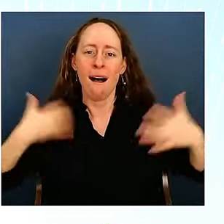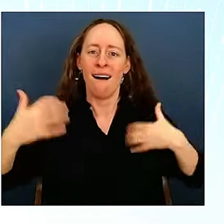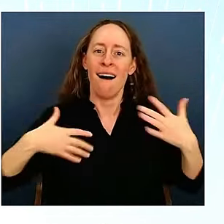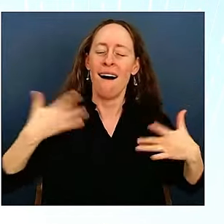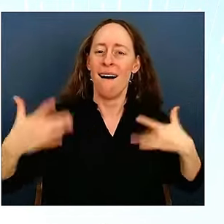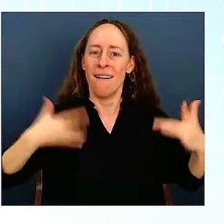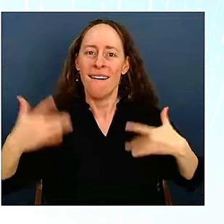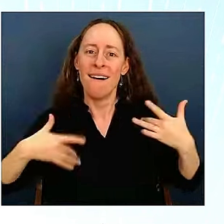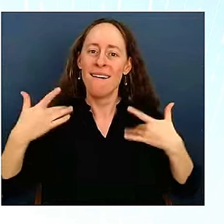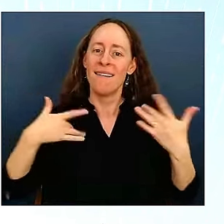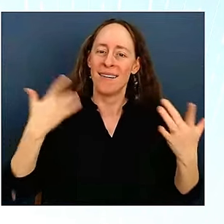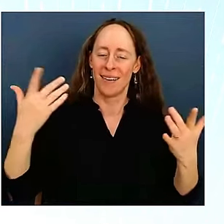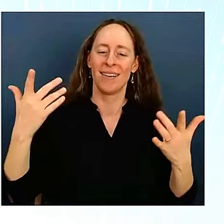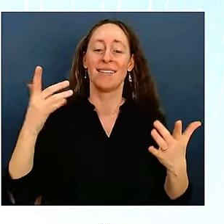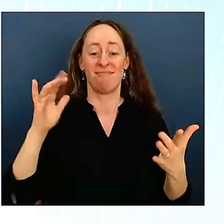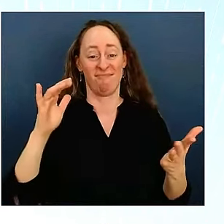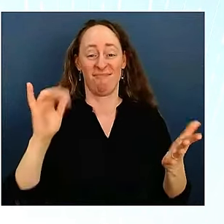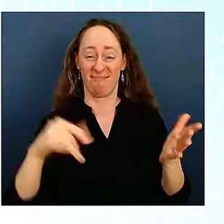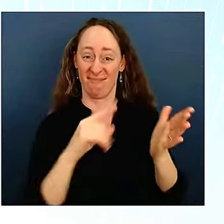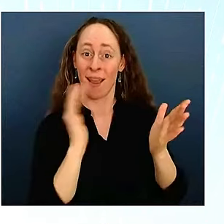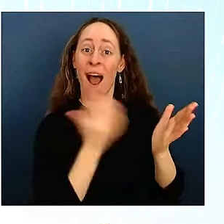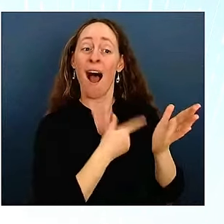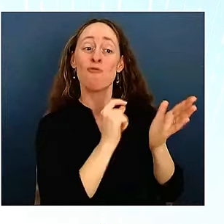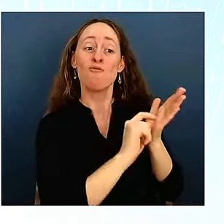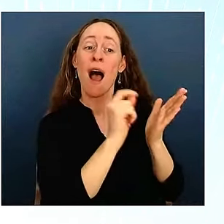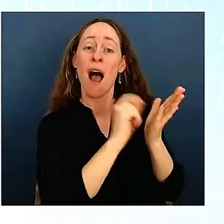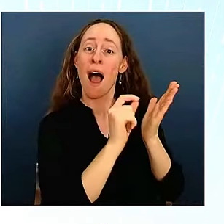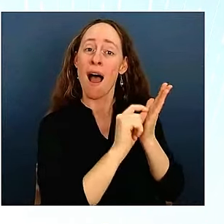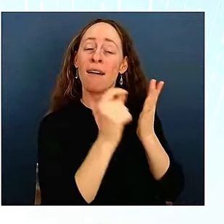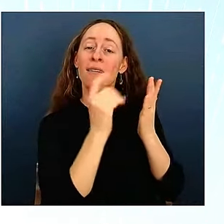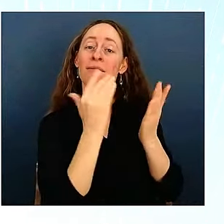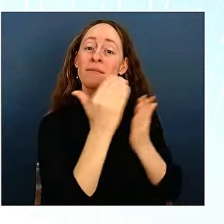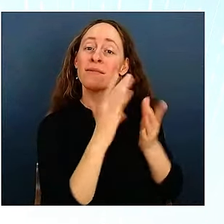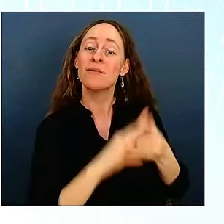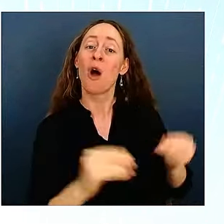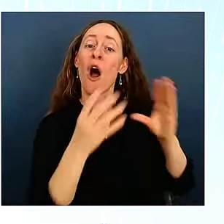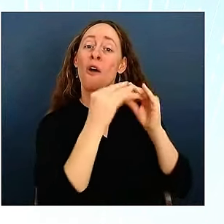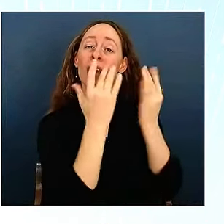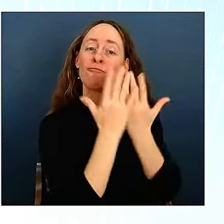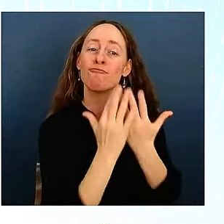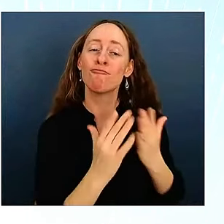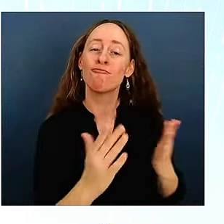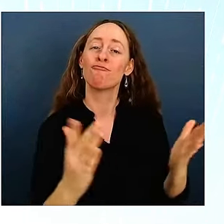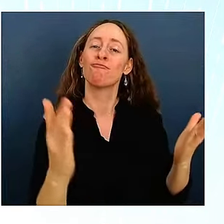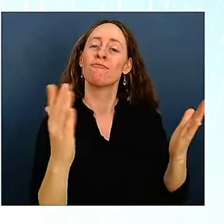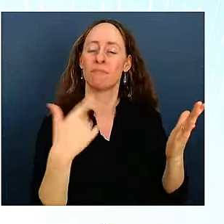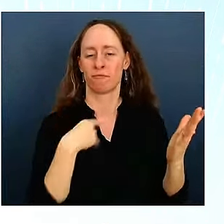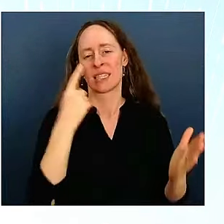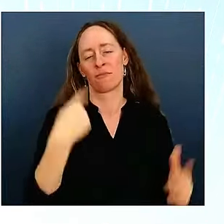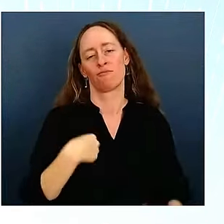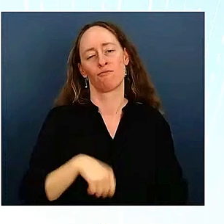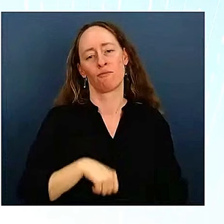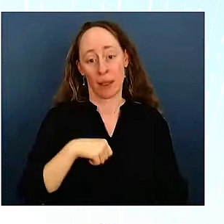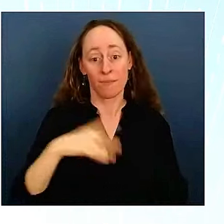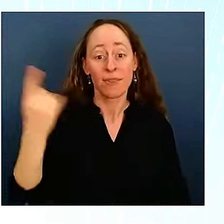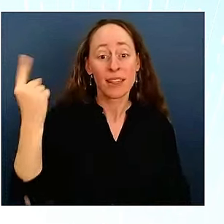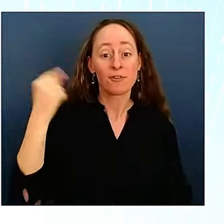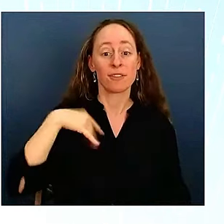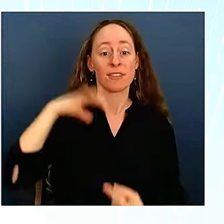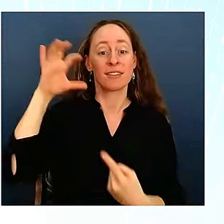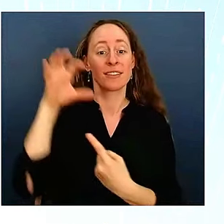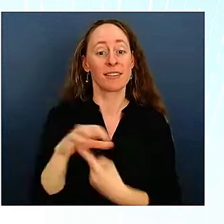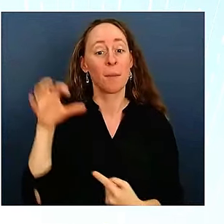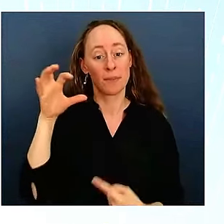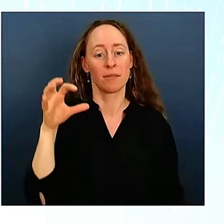And we are proud of that. Last year's championship is one chapter, and we look forward to writing the next